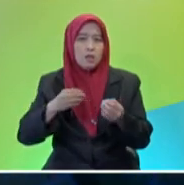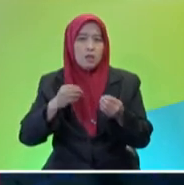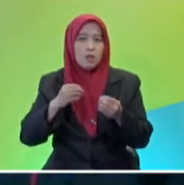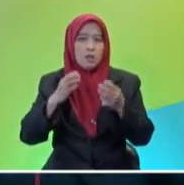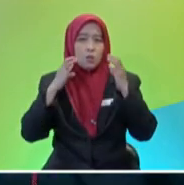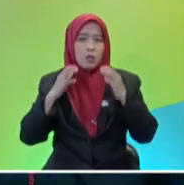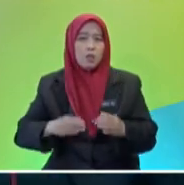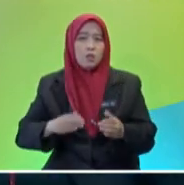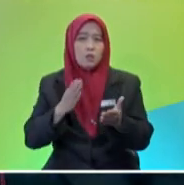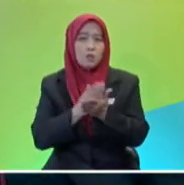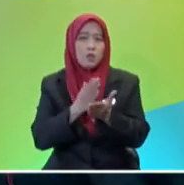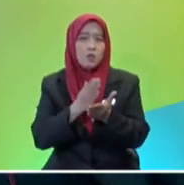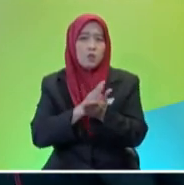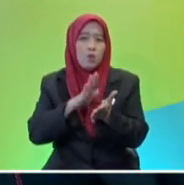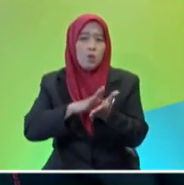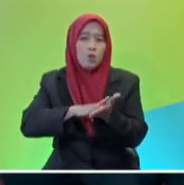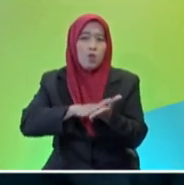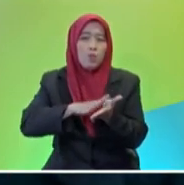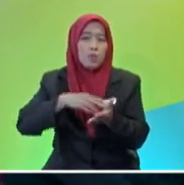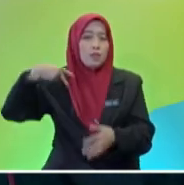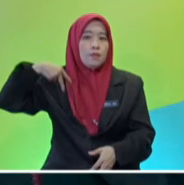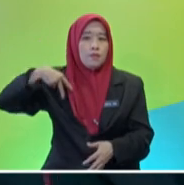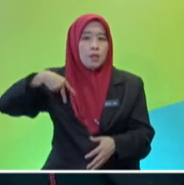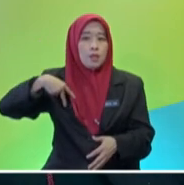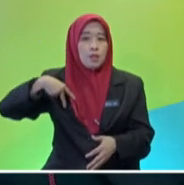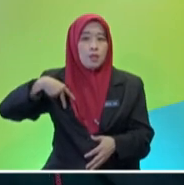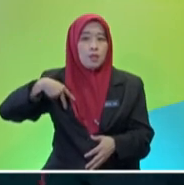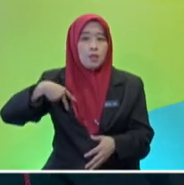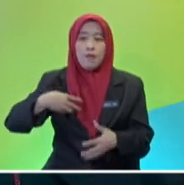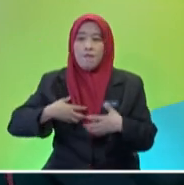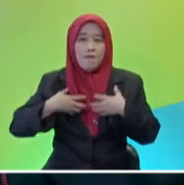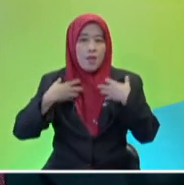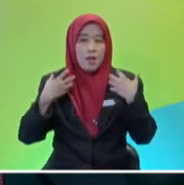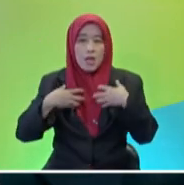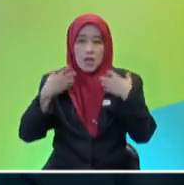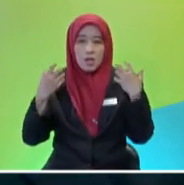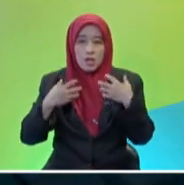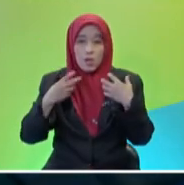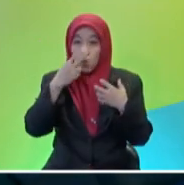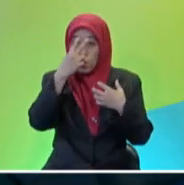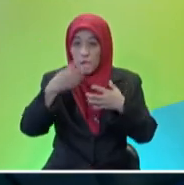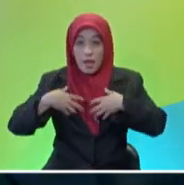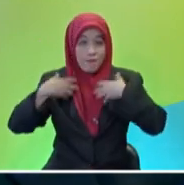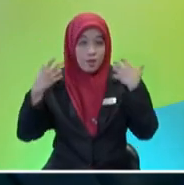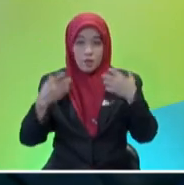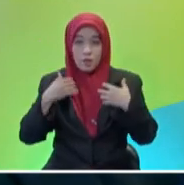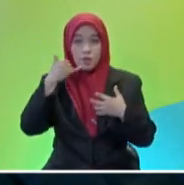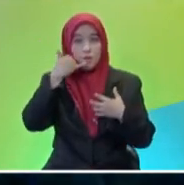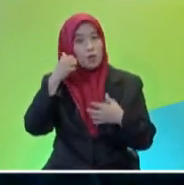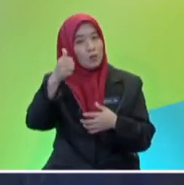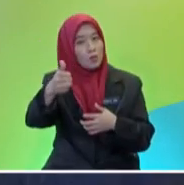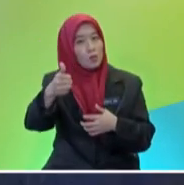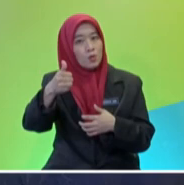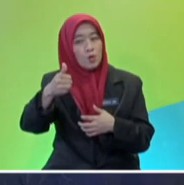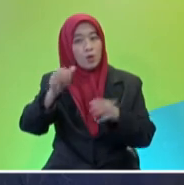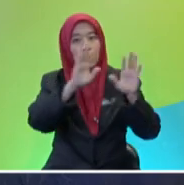that. And then he has steam coming out of his ears, so he's angry. Yes, angry. Okay, Shafika, you're good. Okay, put